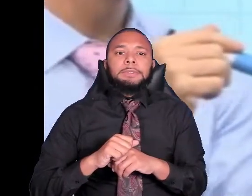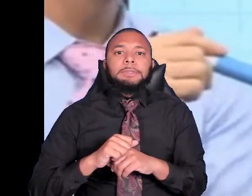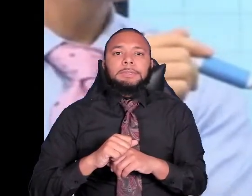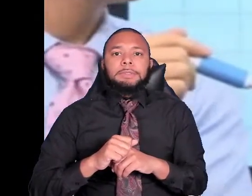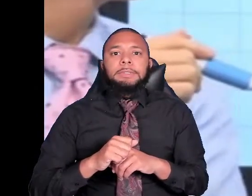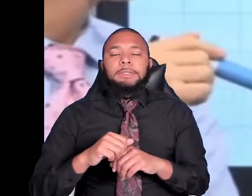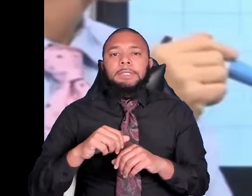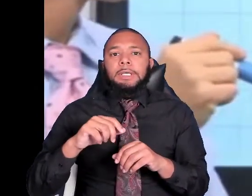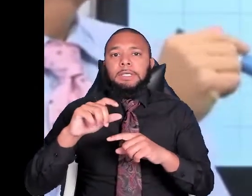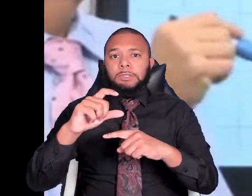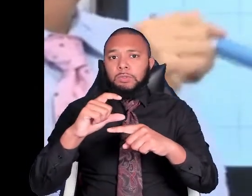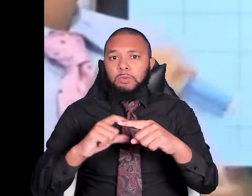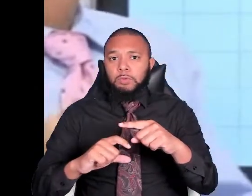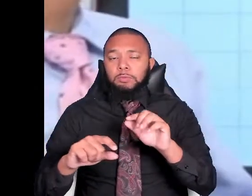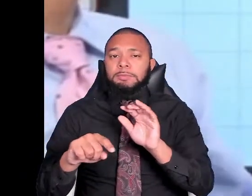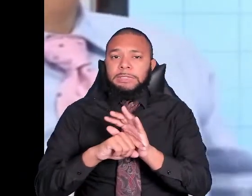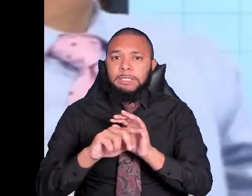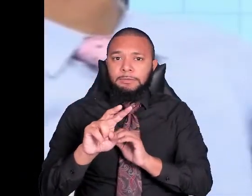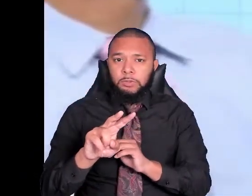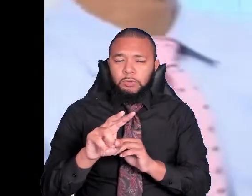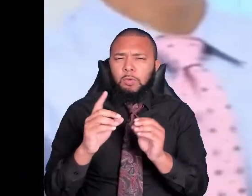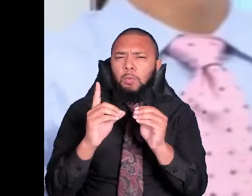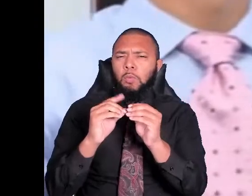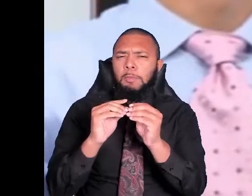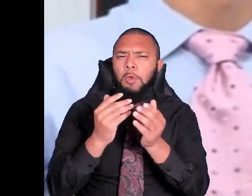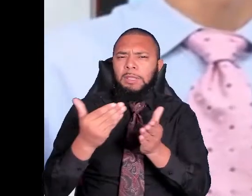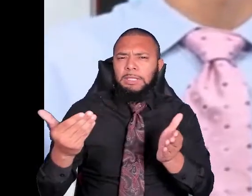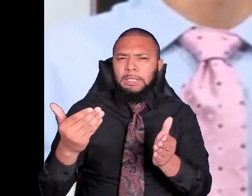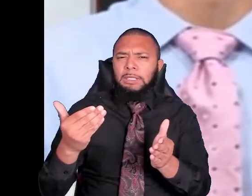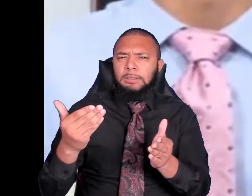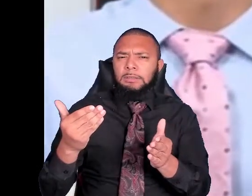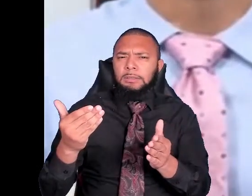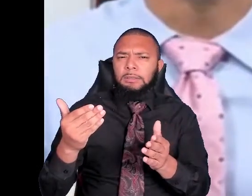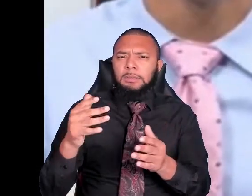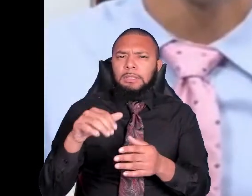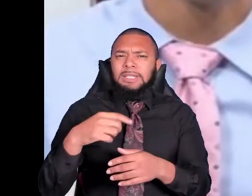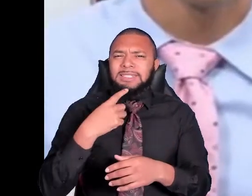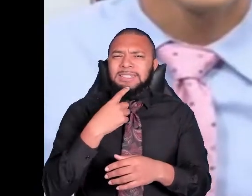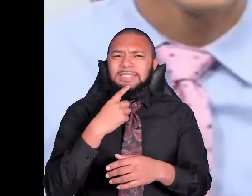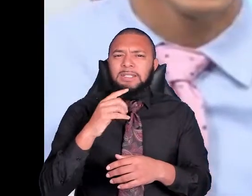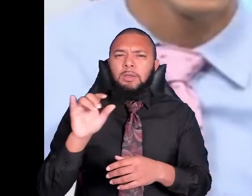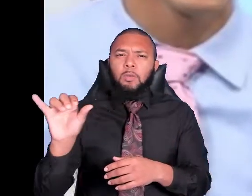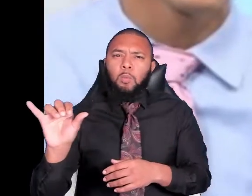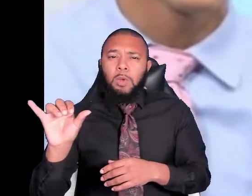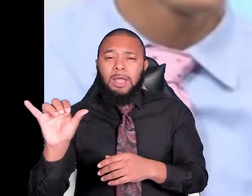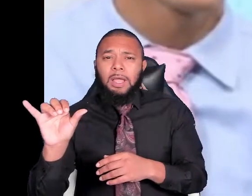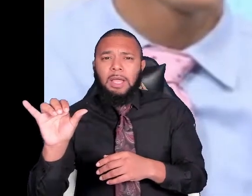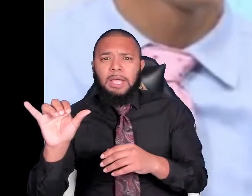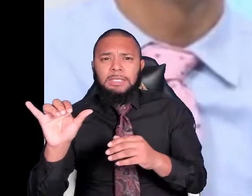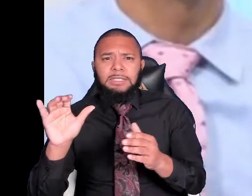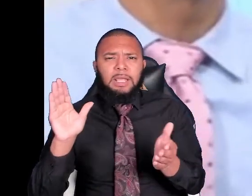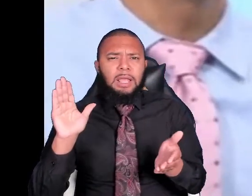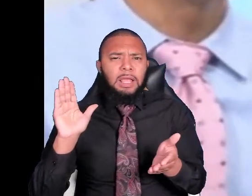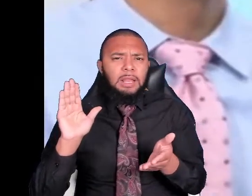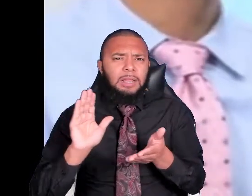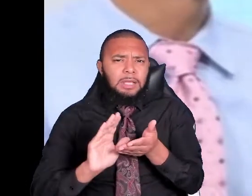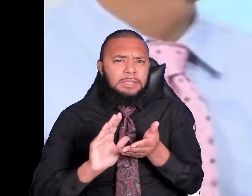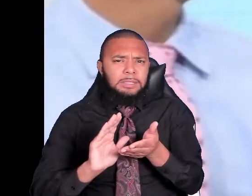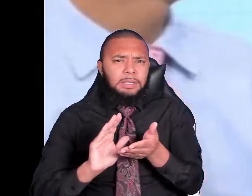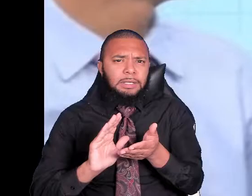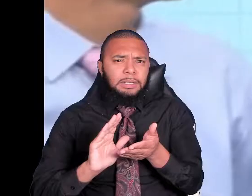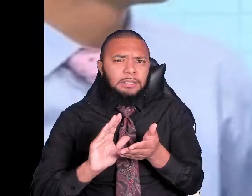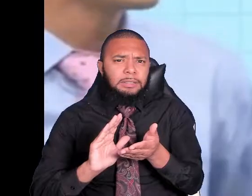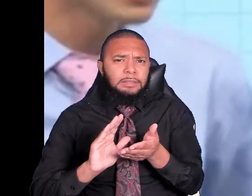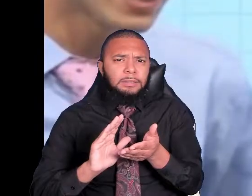do. This says y is less than or equals